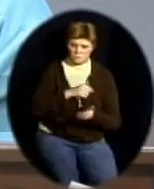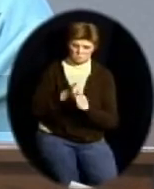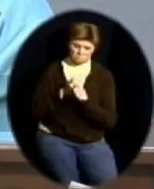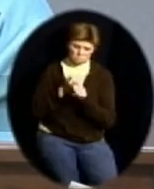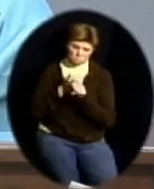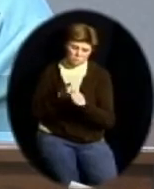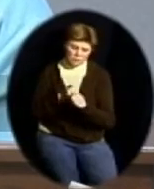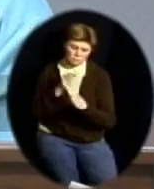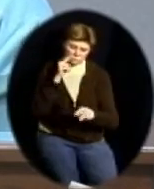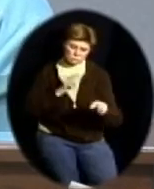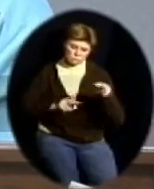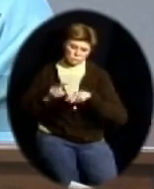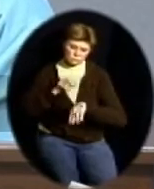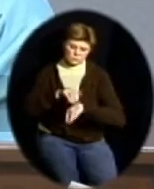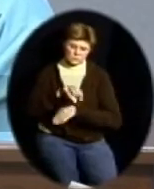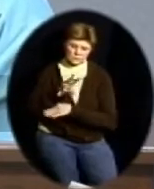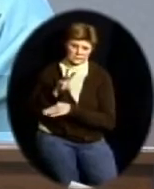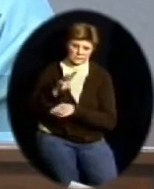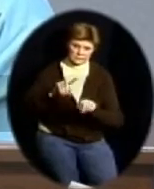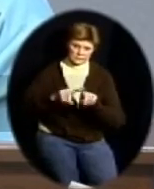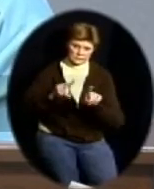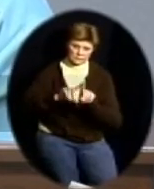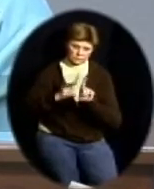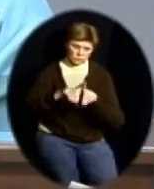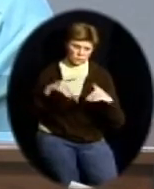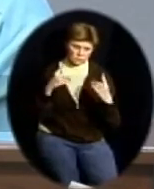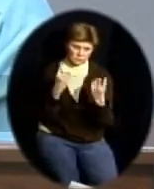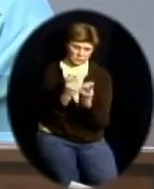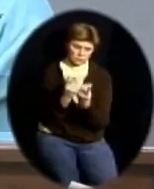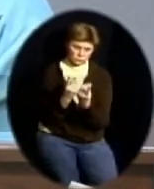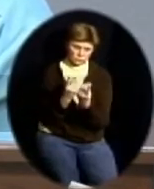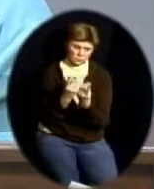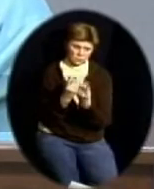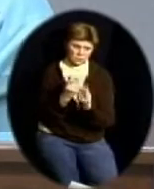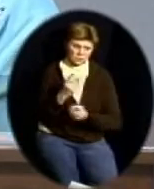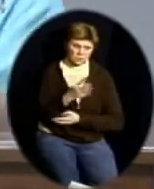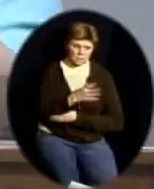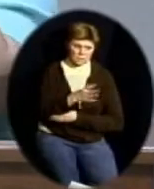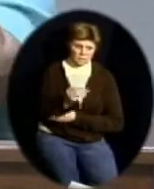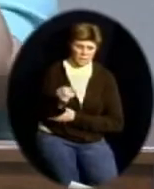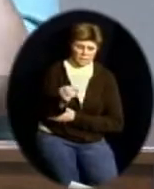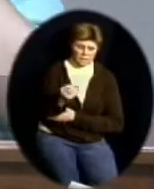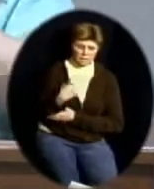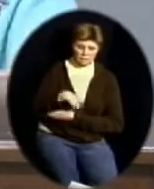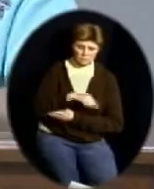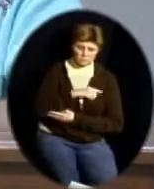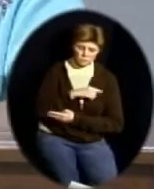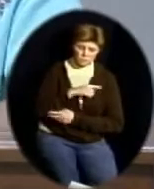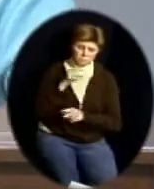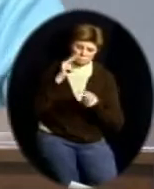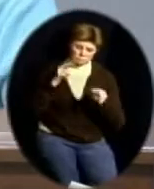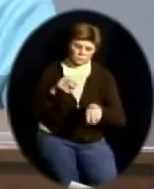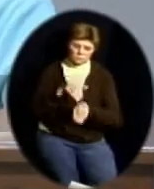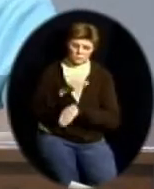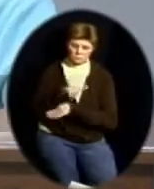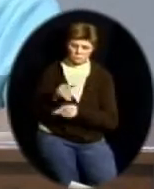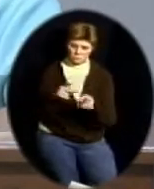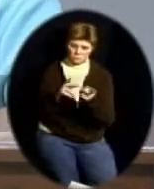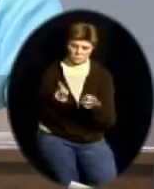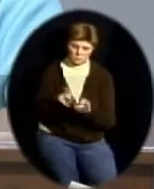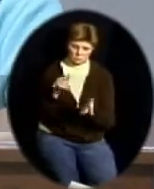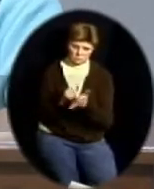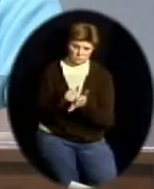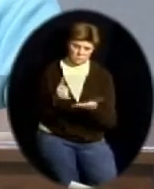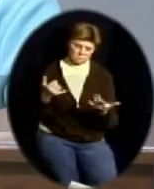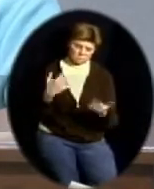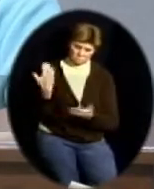that provide data to us, previous Malcolm Baldrige Award winners, other sectors such as business and healthcare, and research journals.